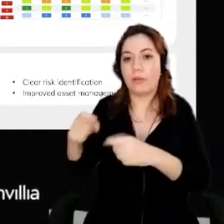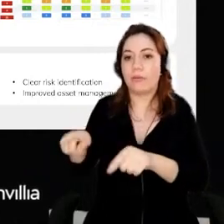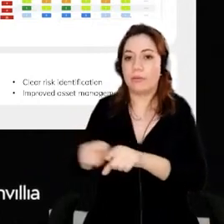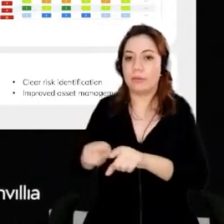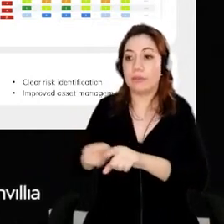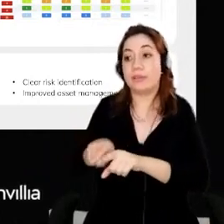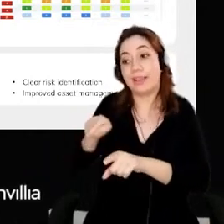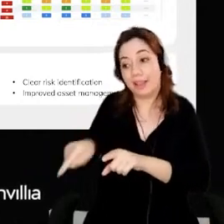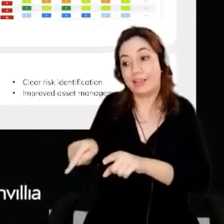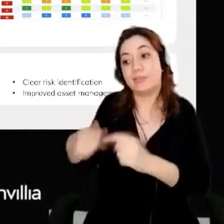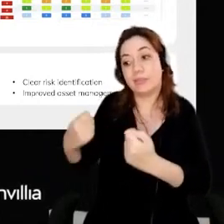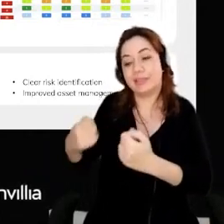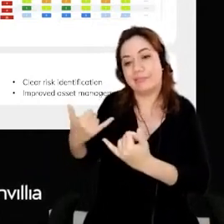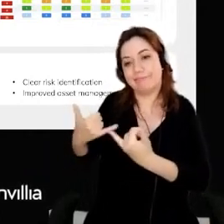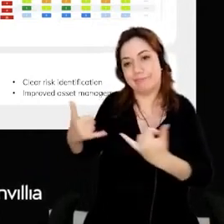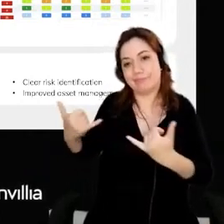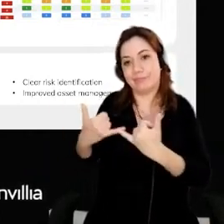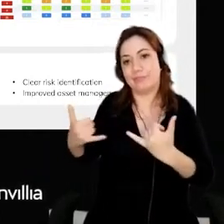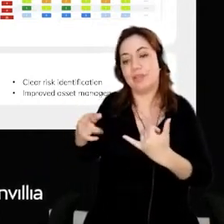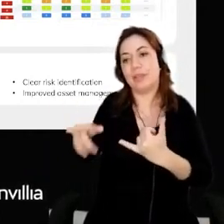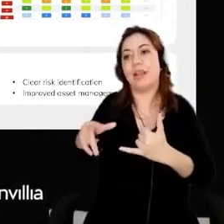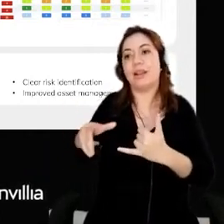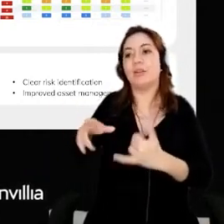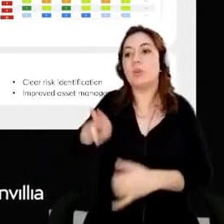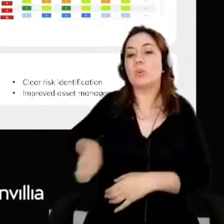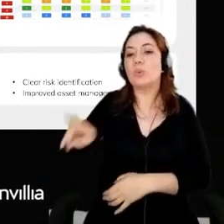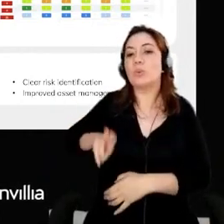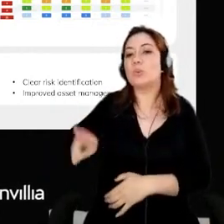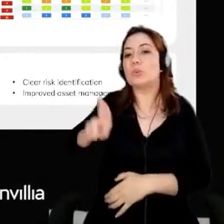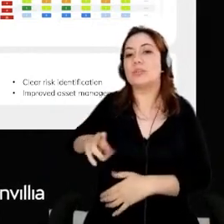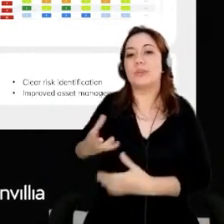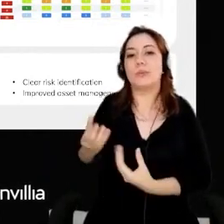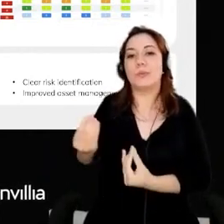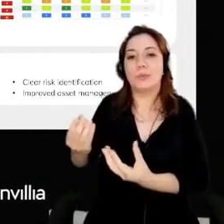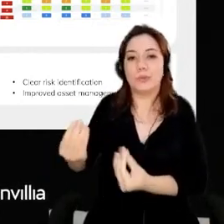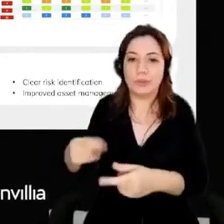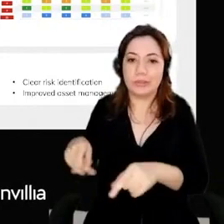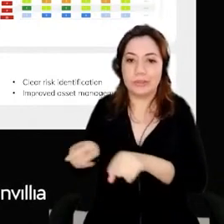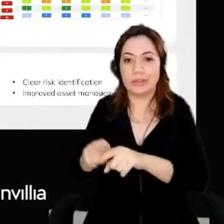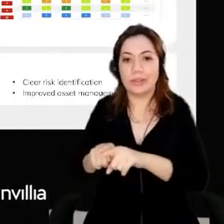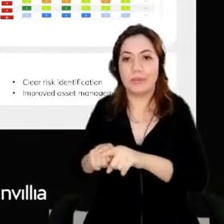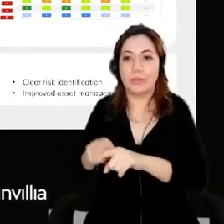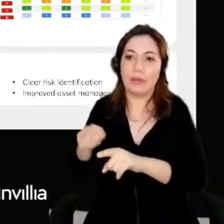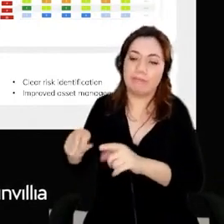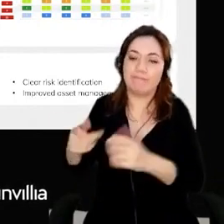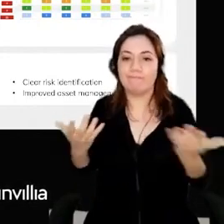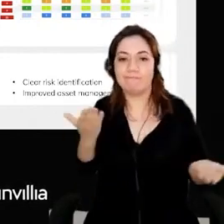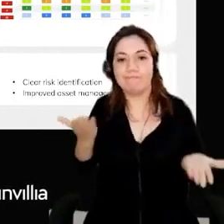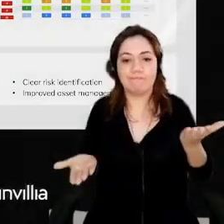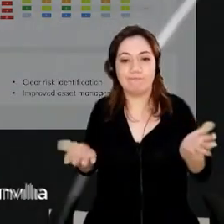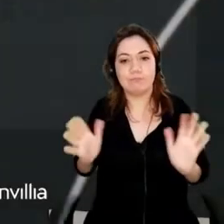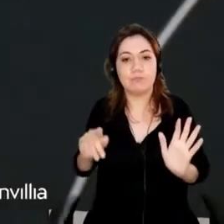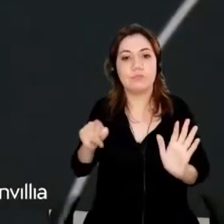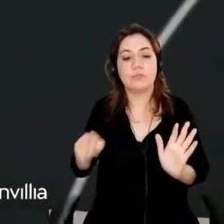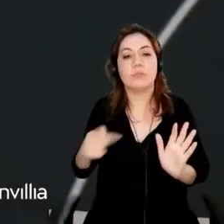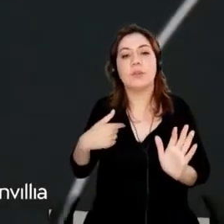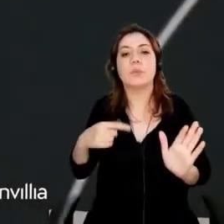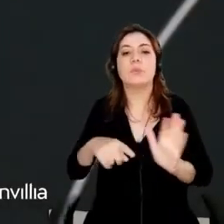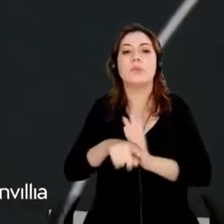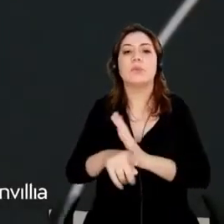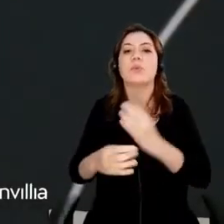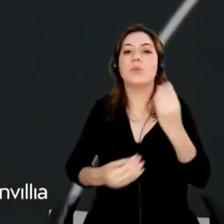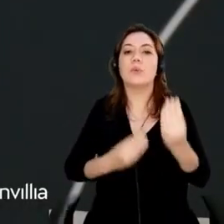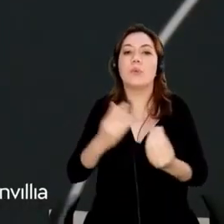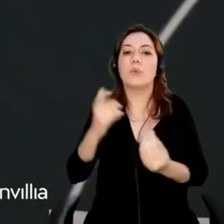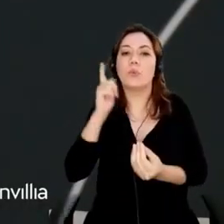will consume it at a colossal rate. So my question, Asang, is how can we try to balance this equation